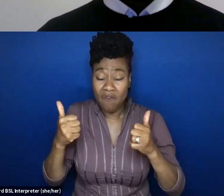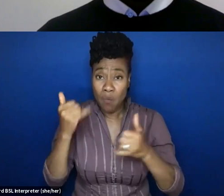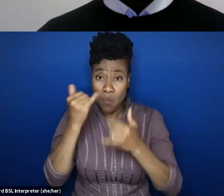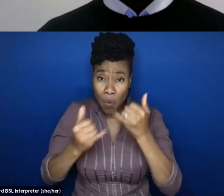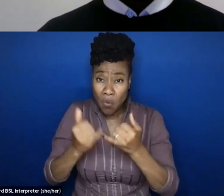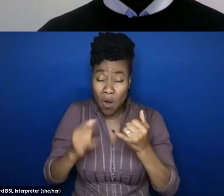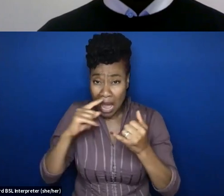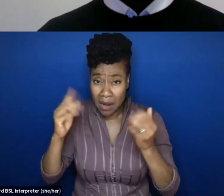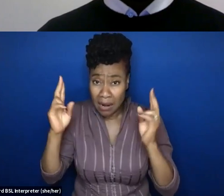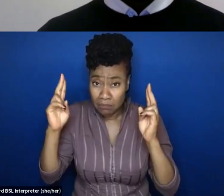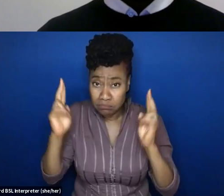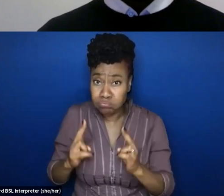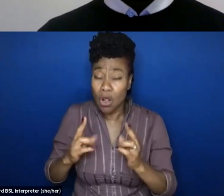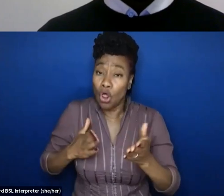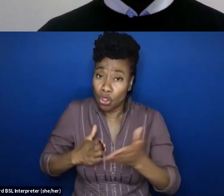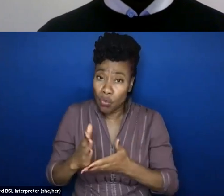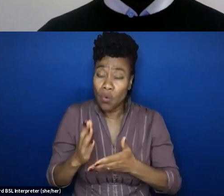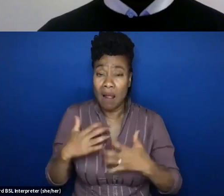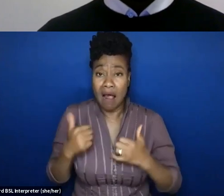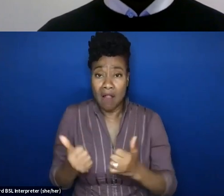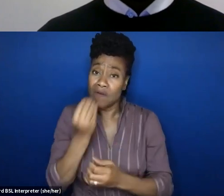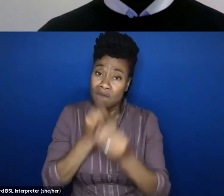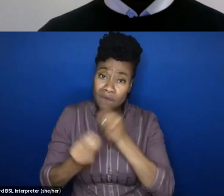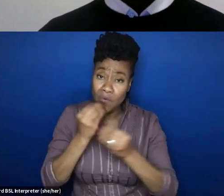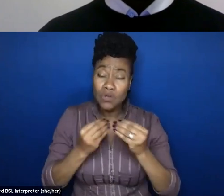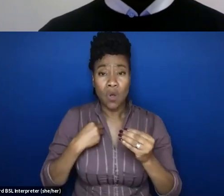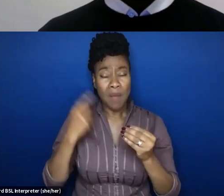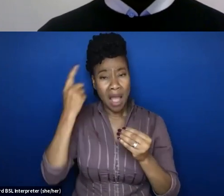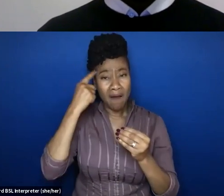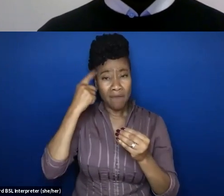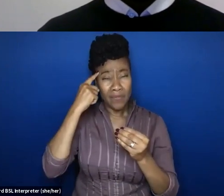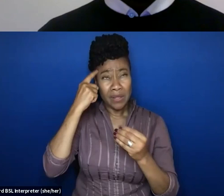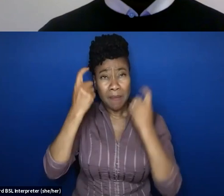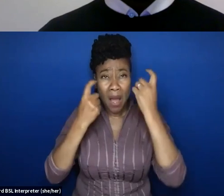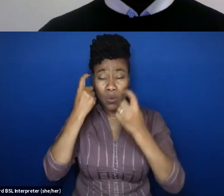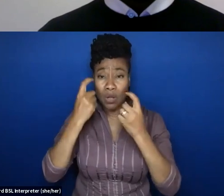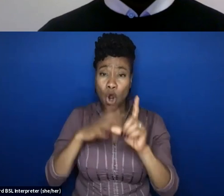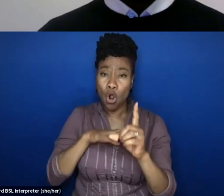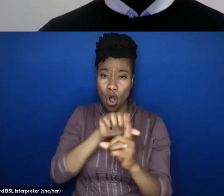can culture be therapeutic. Mm. So